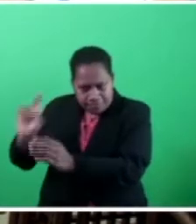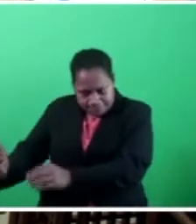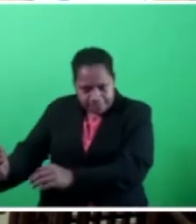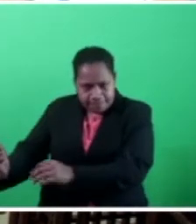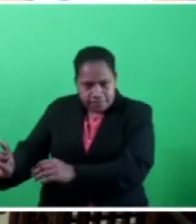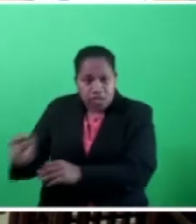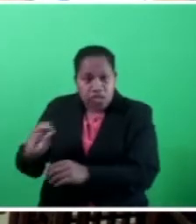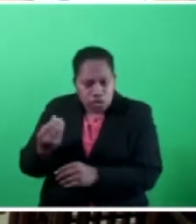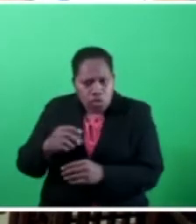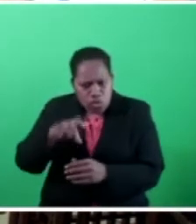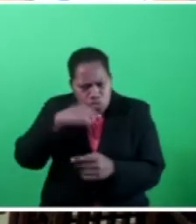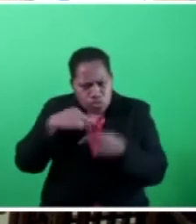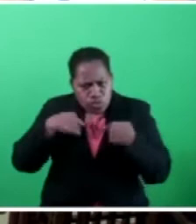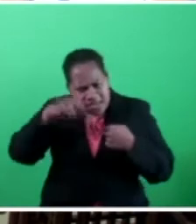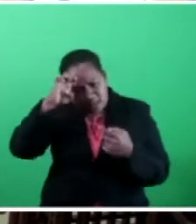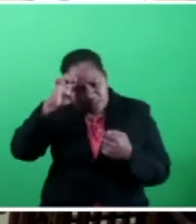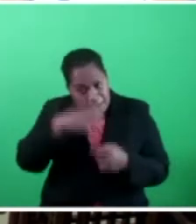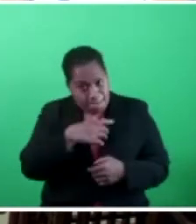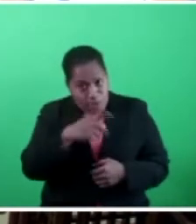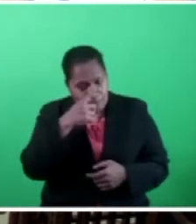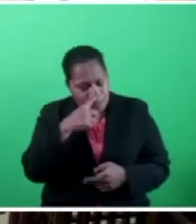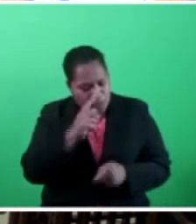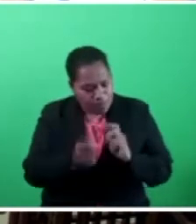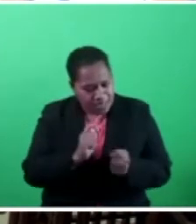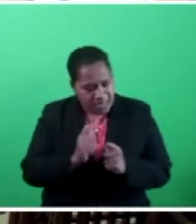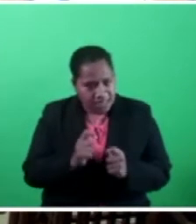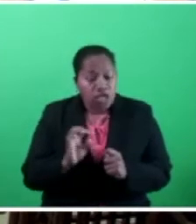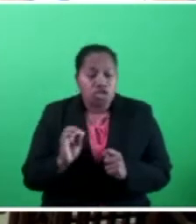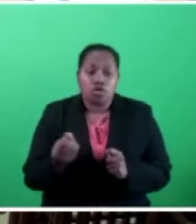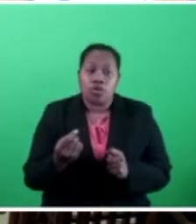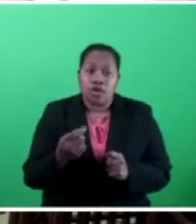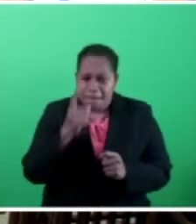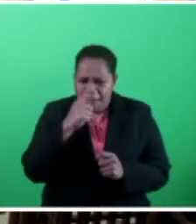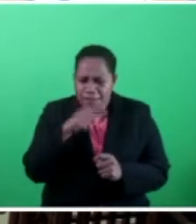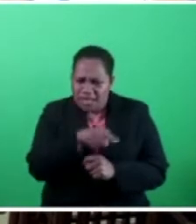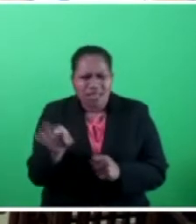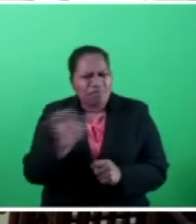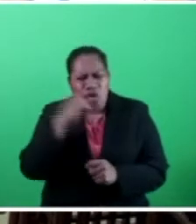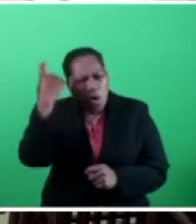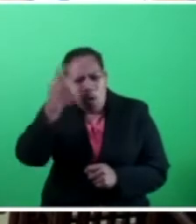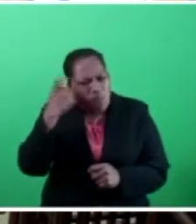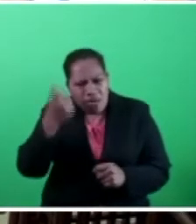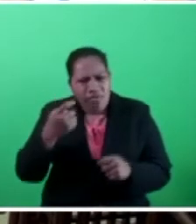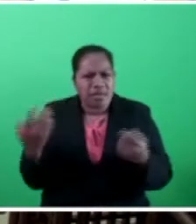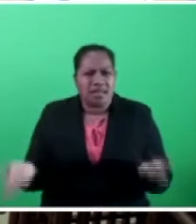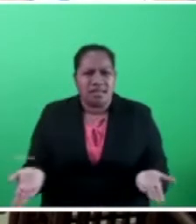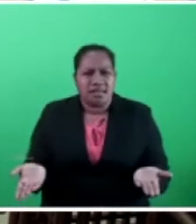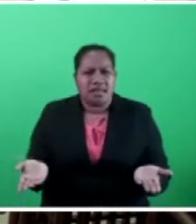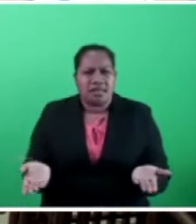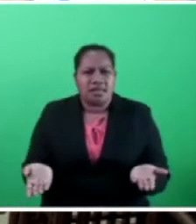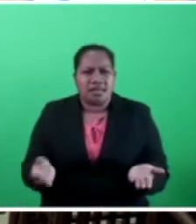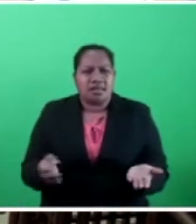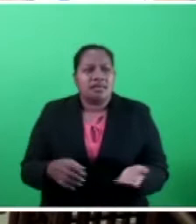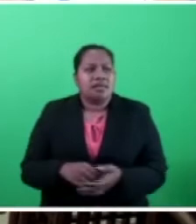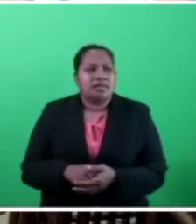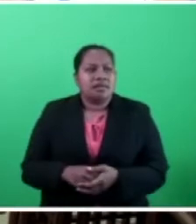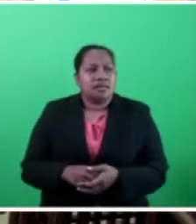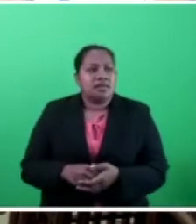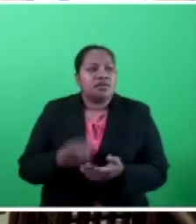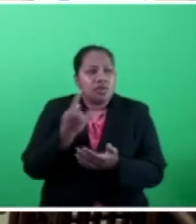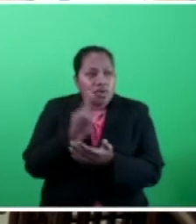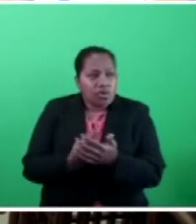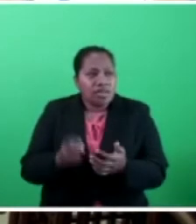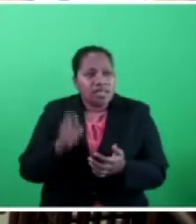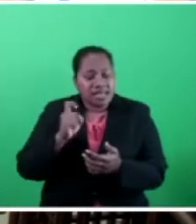be more people tested over time and that the public should not be concerned about this, as it shows that we are exercising an abundance